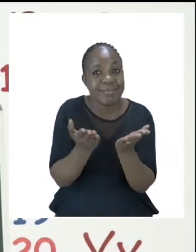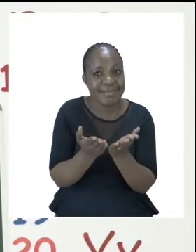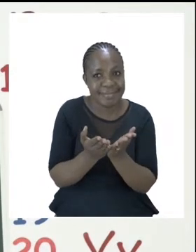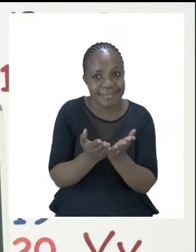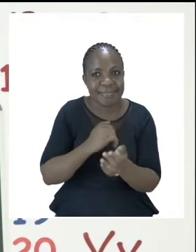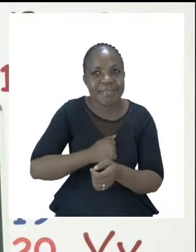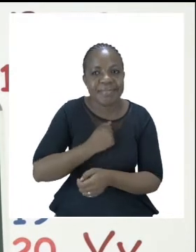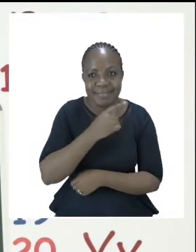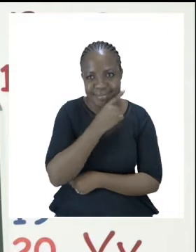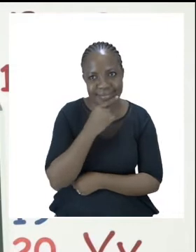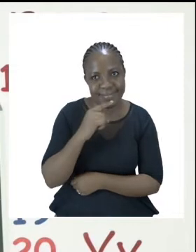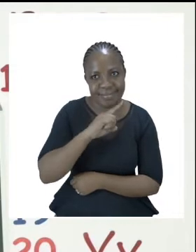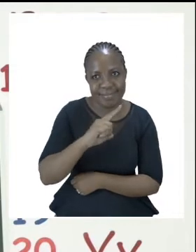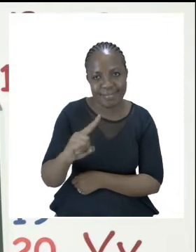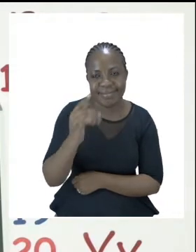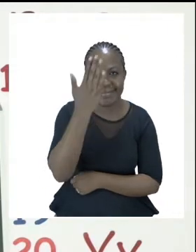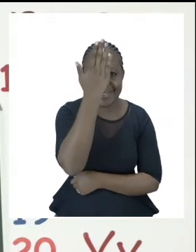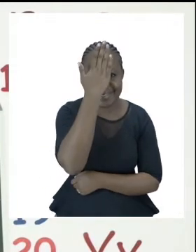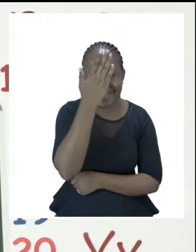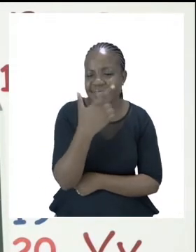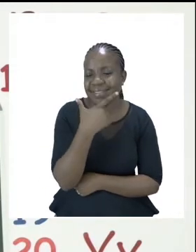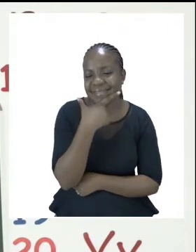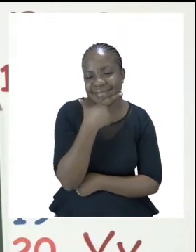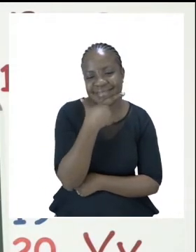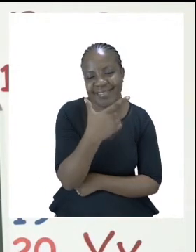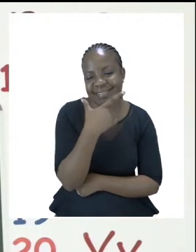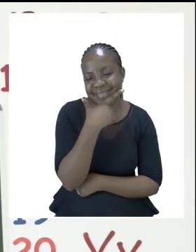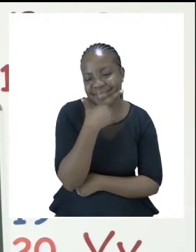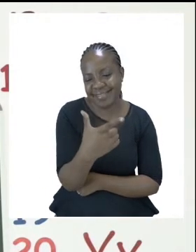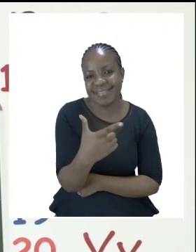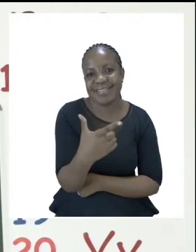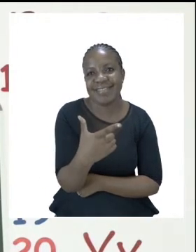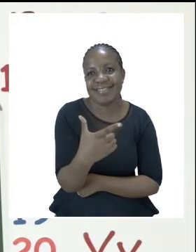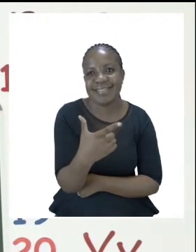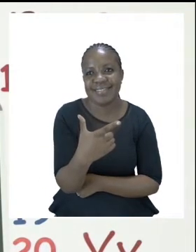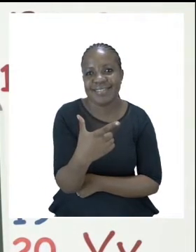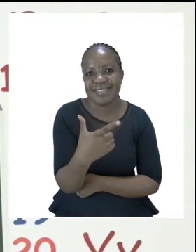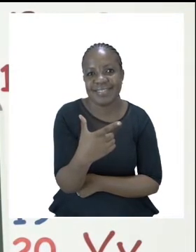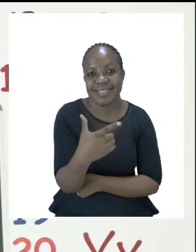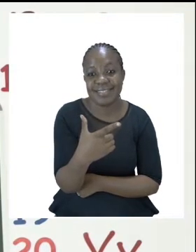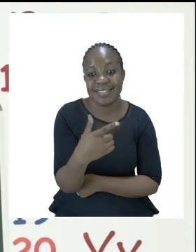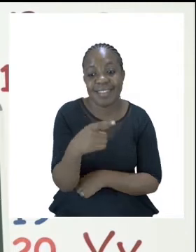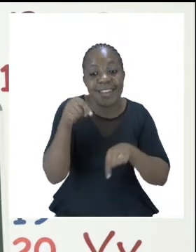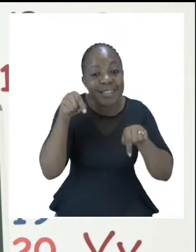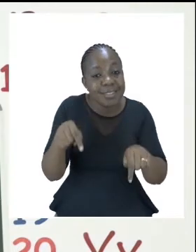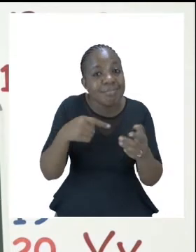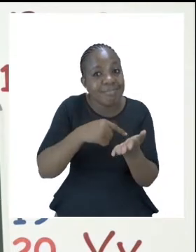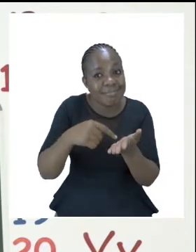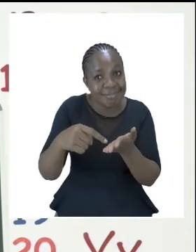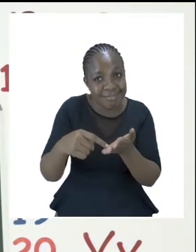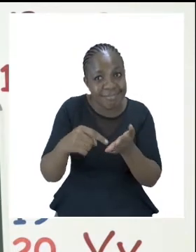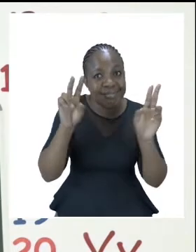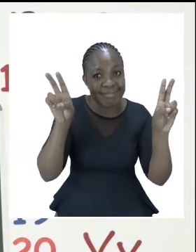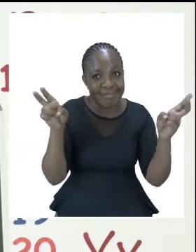is Teacher Mutsa and thank you so much for joining me today. Our theme this week has